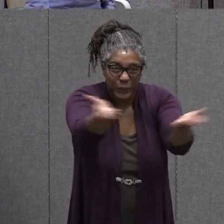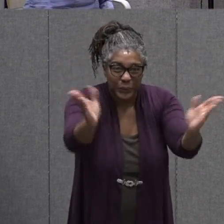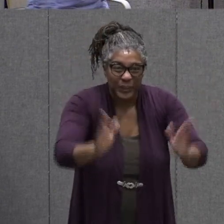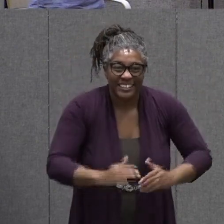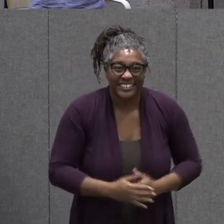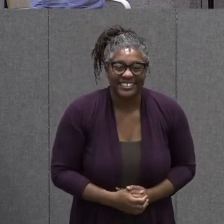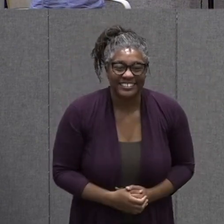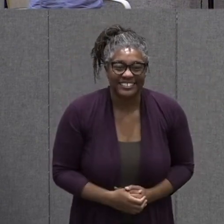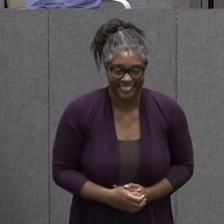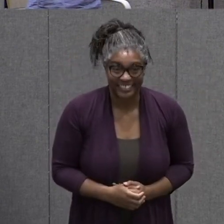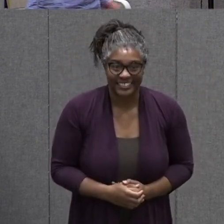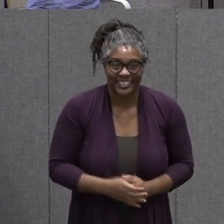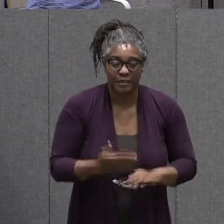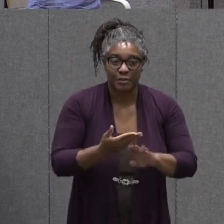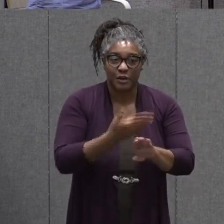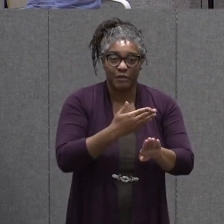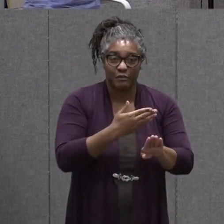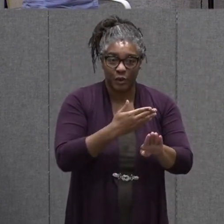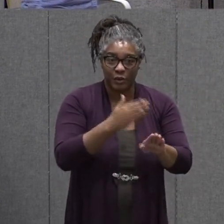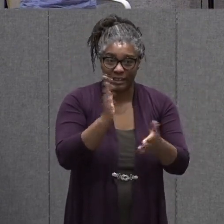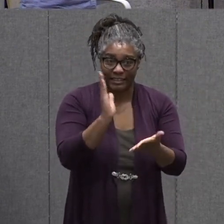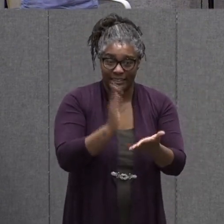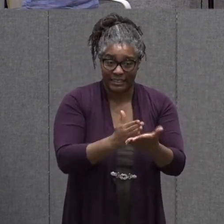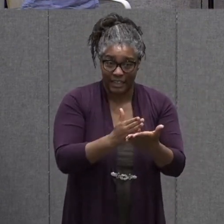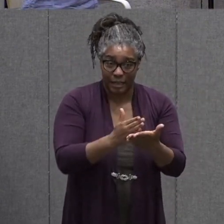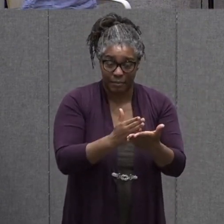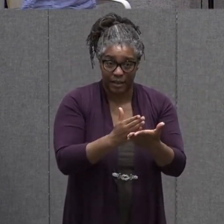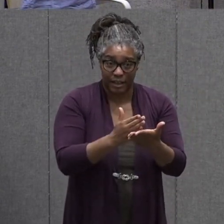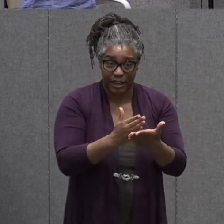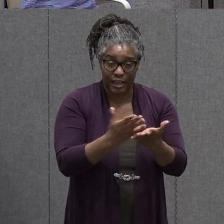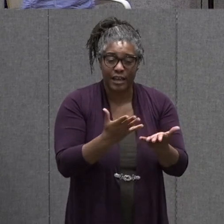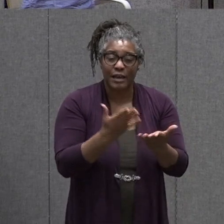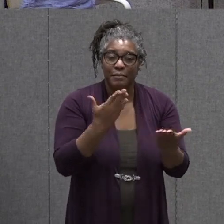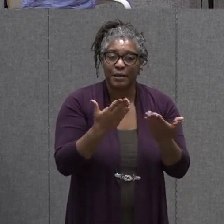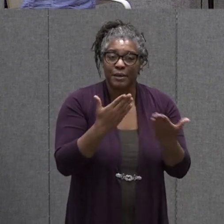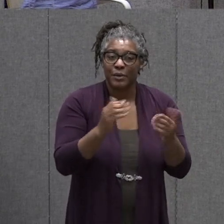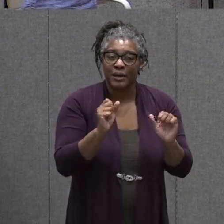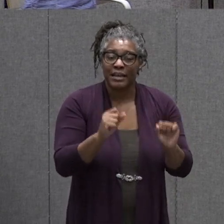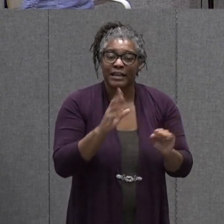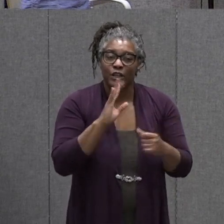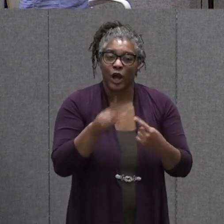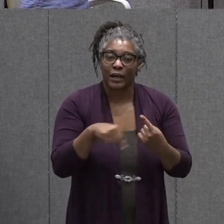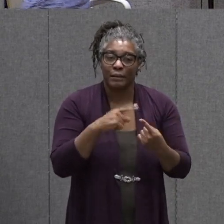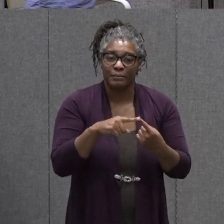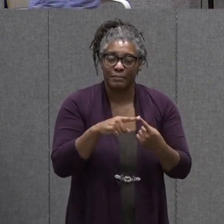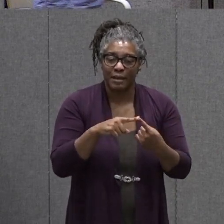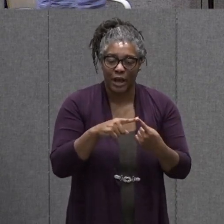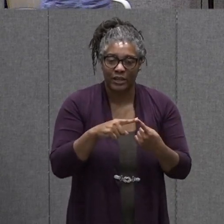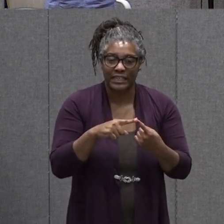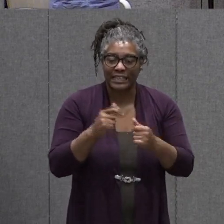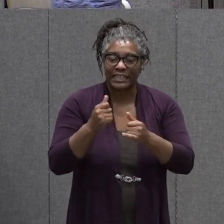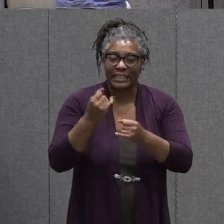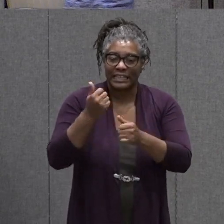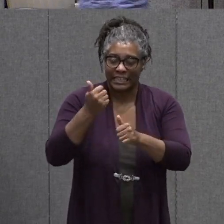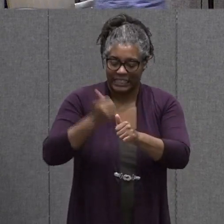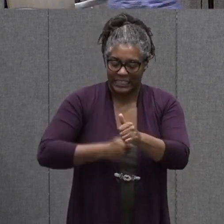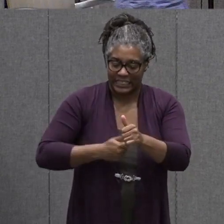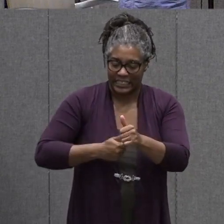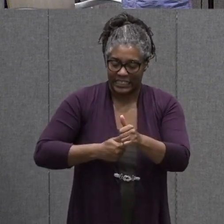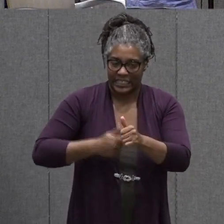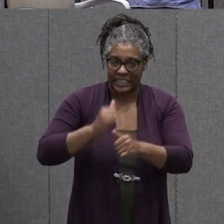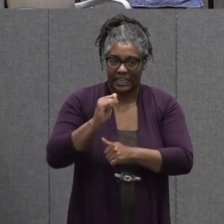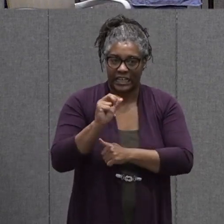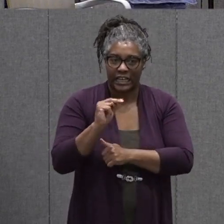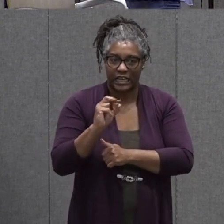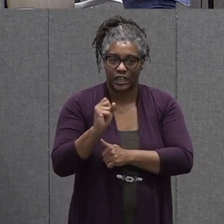And before we go, I'm wondering if we can talk about what the names of these different instruments are. So we called that the